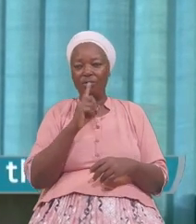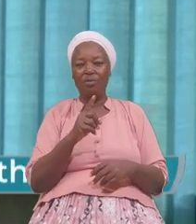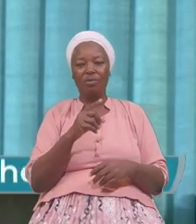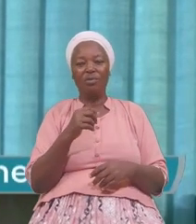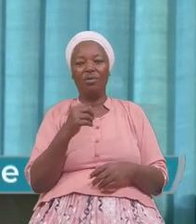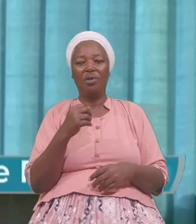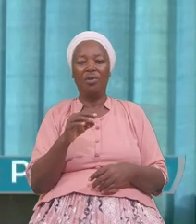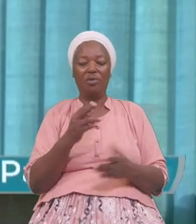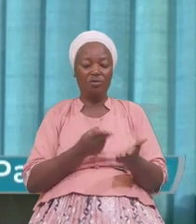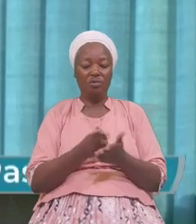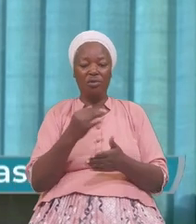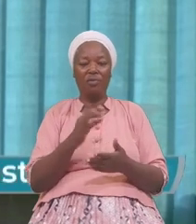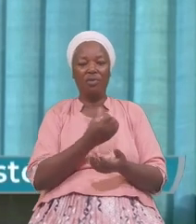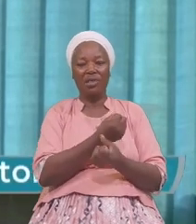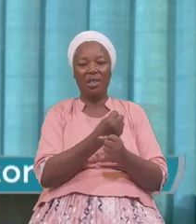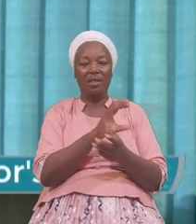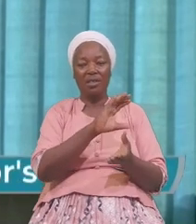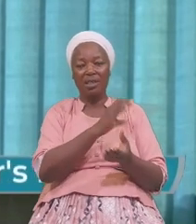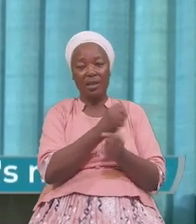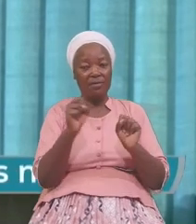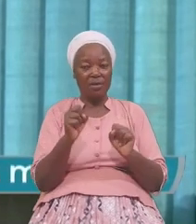The truth and nothing but the truth.